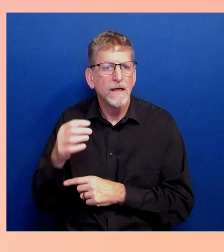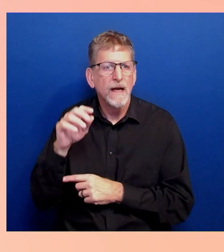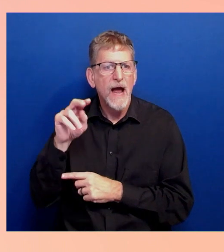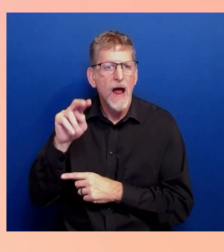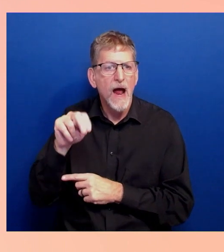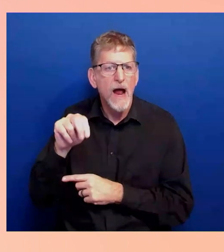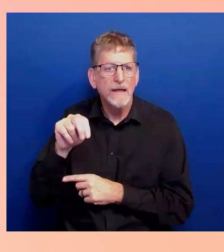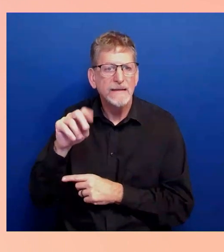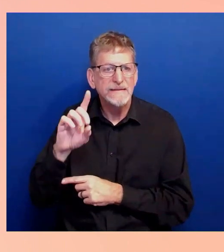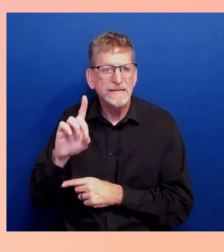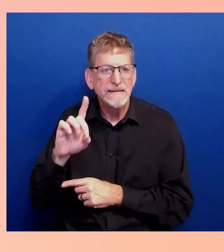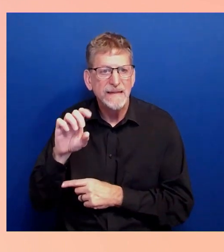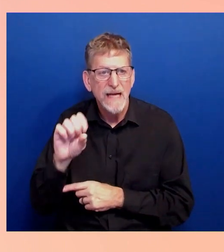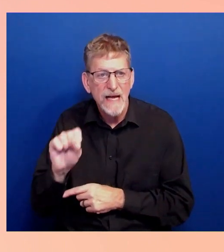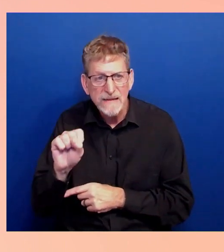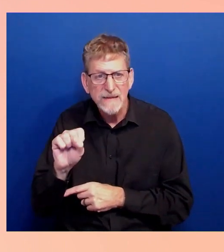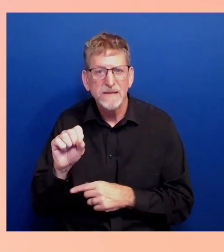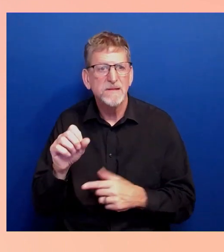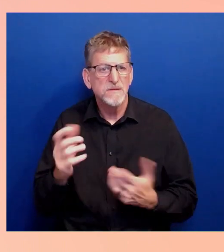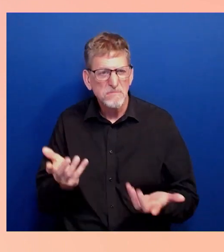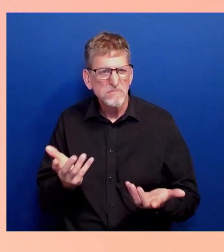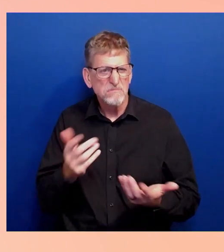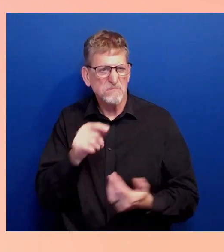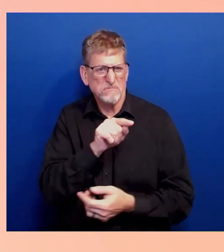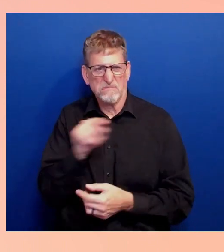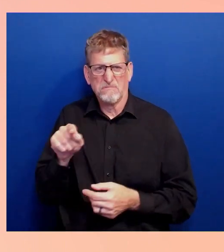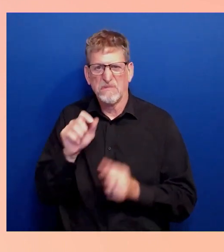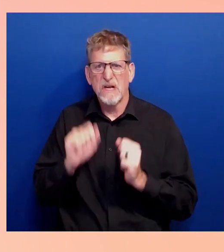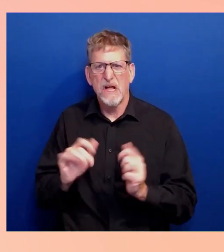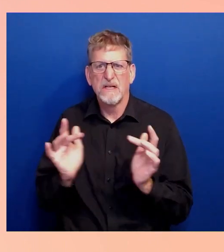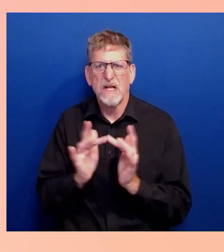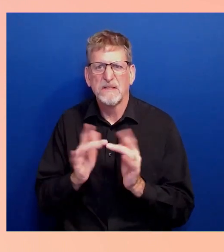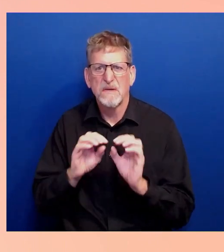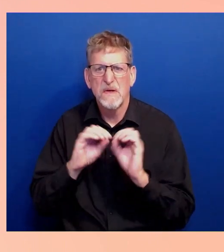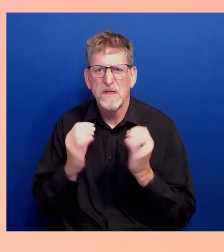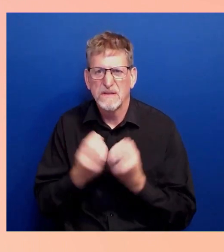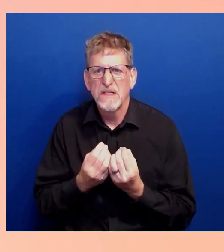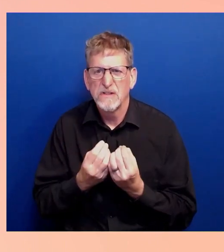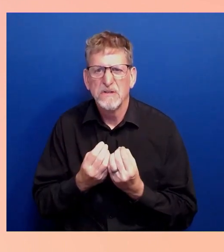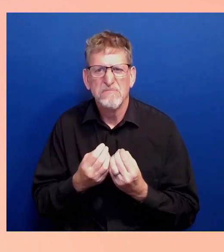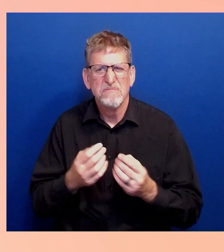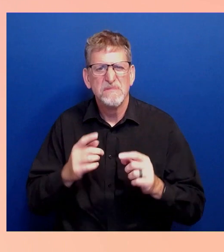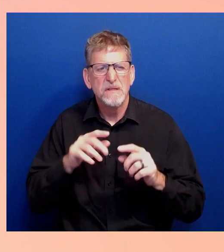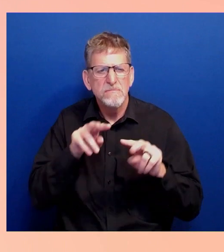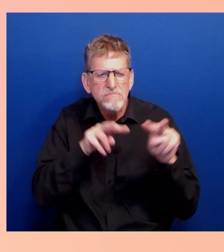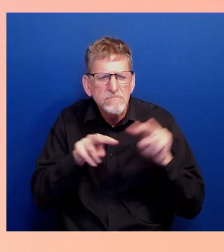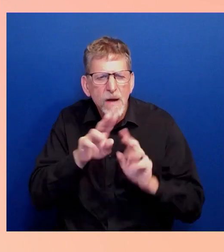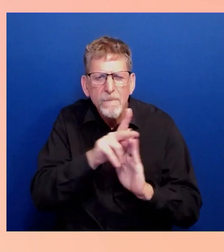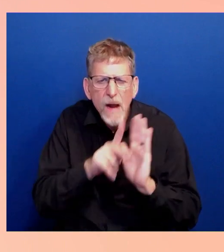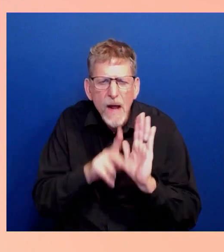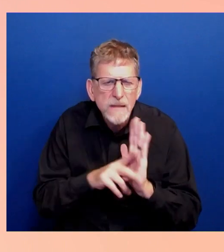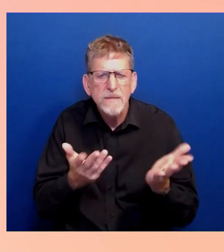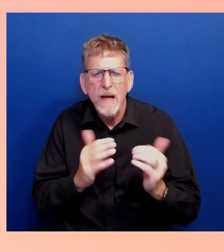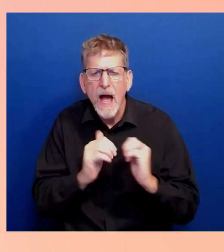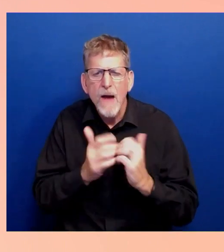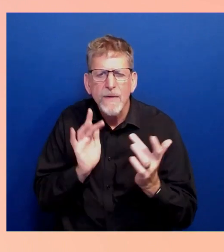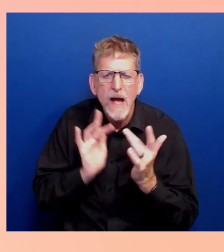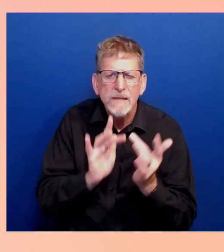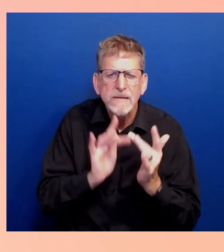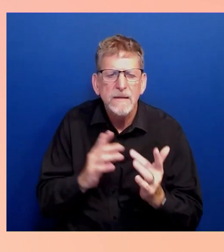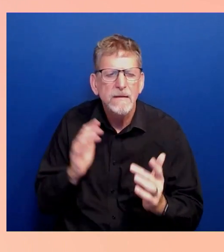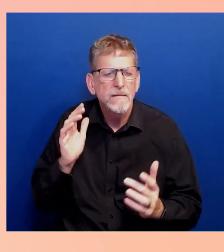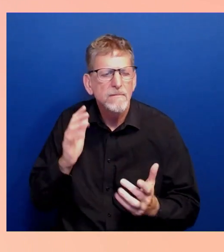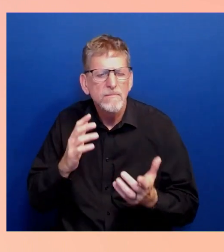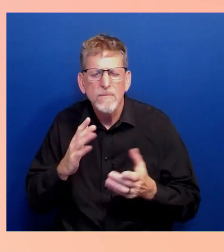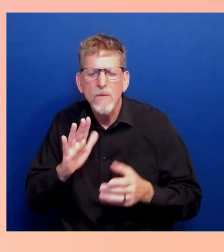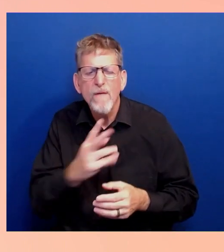about the policies that they're working on and how all of our voices can be part of creating policy change to address the